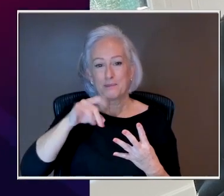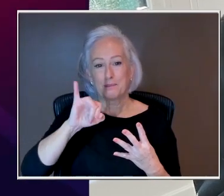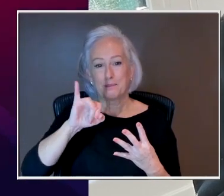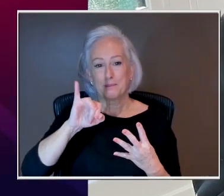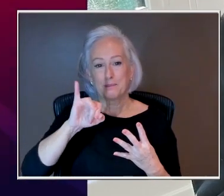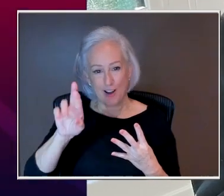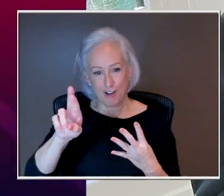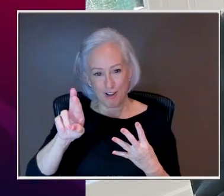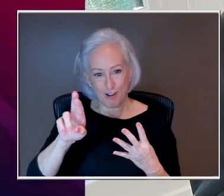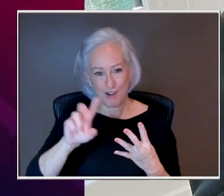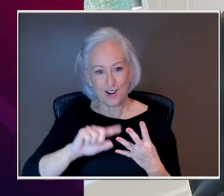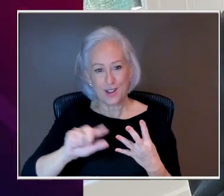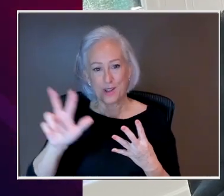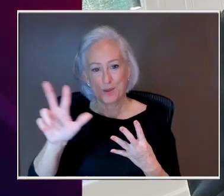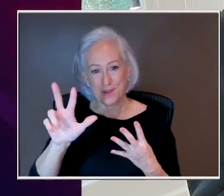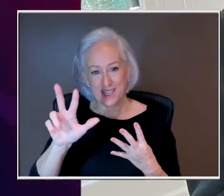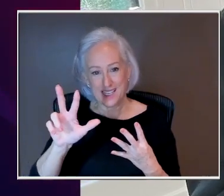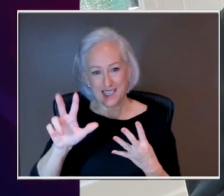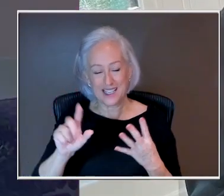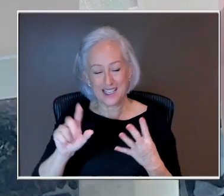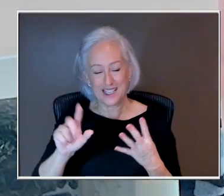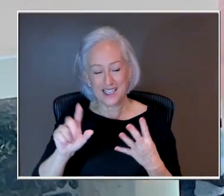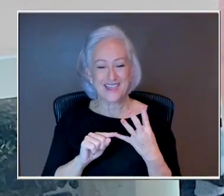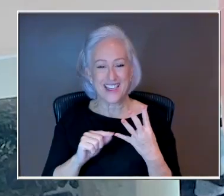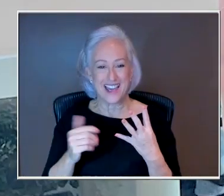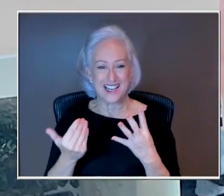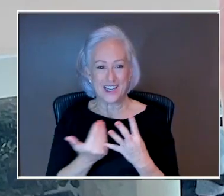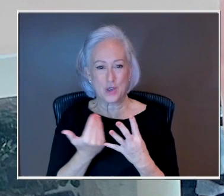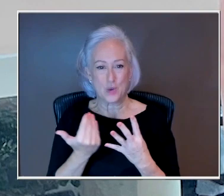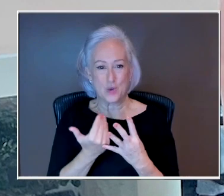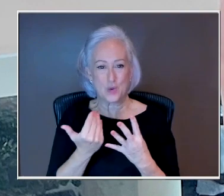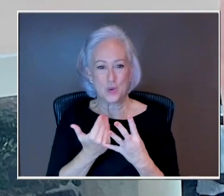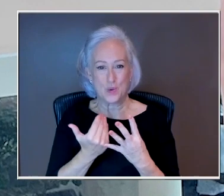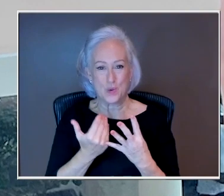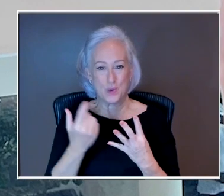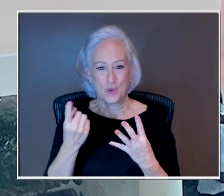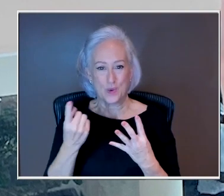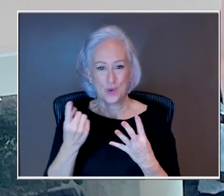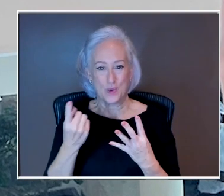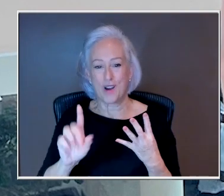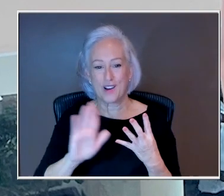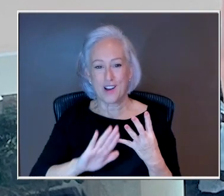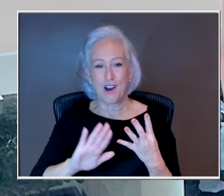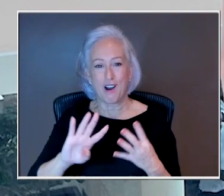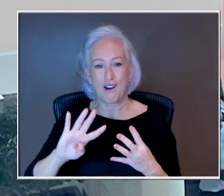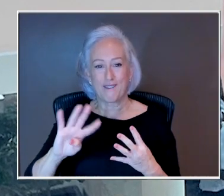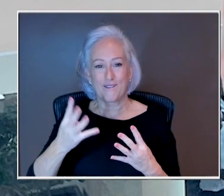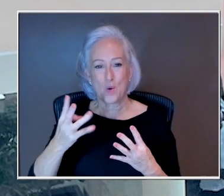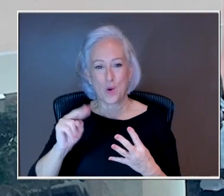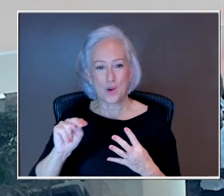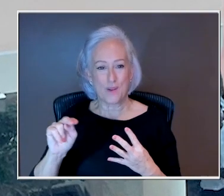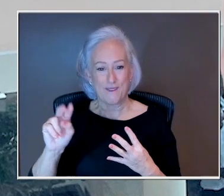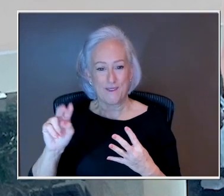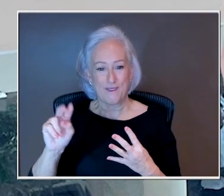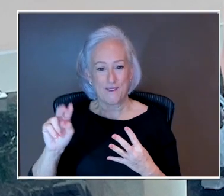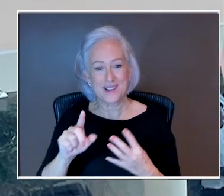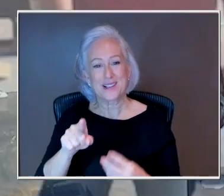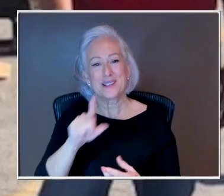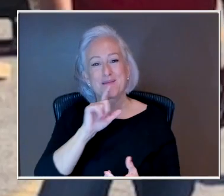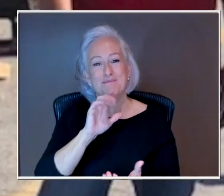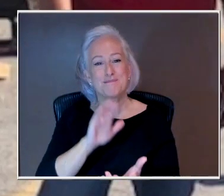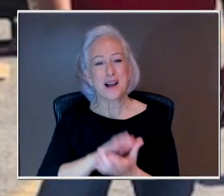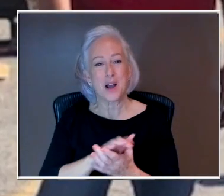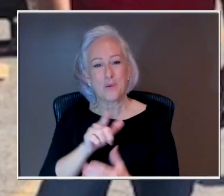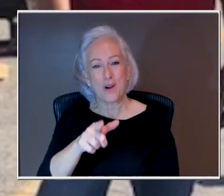3, and then the newest addition is going to be 1 on the 4th of November. Oh my so that's my wife there. That's Anna,